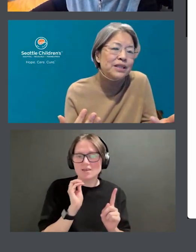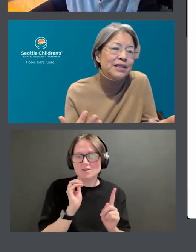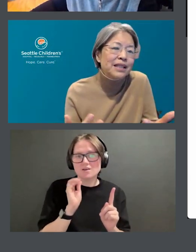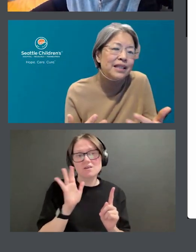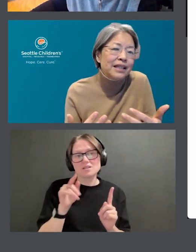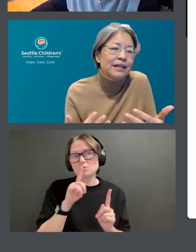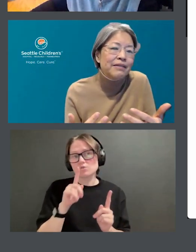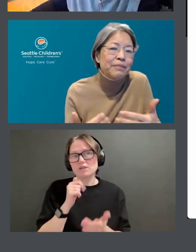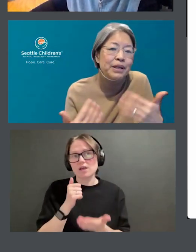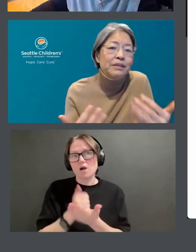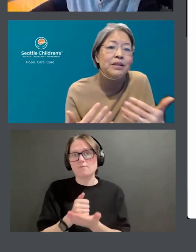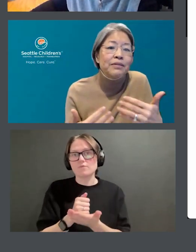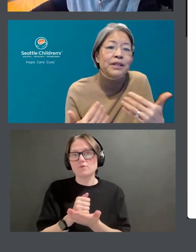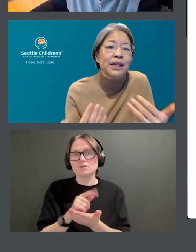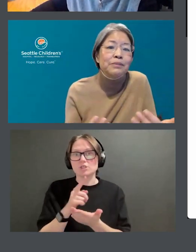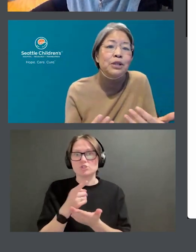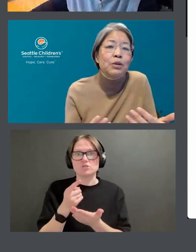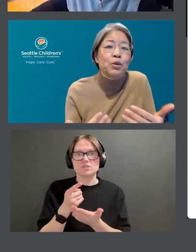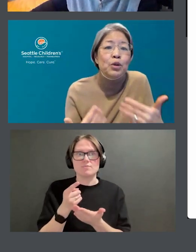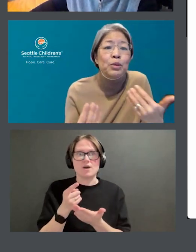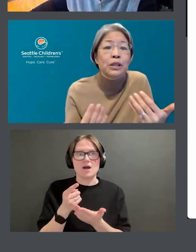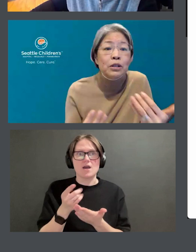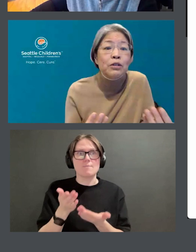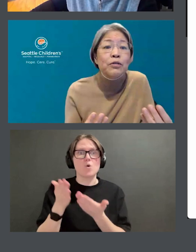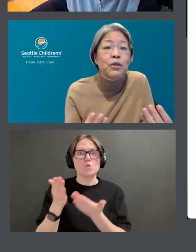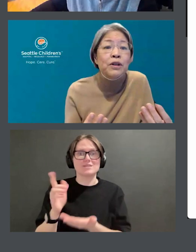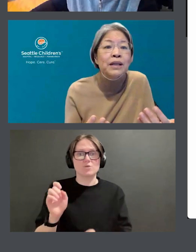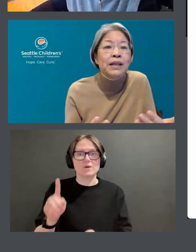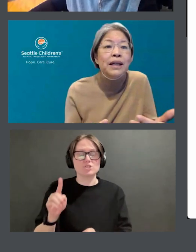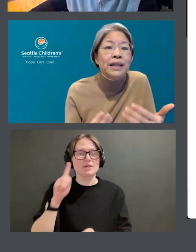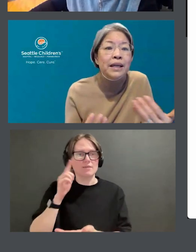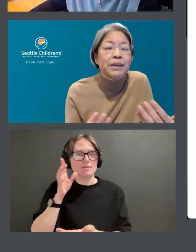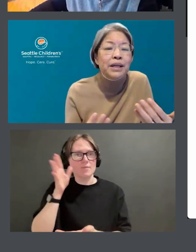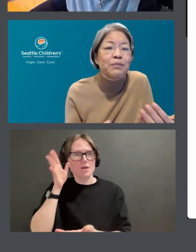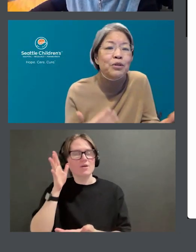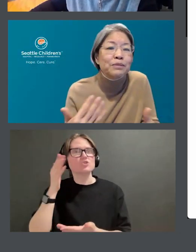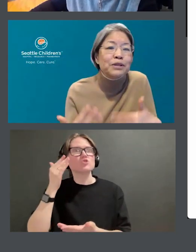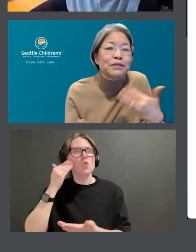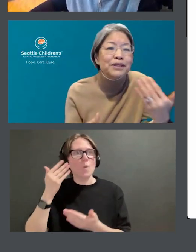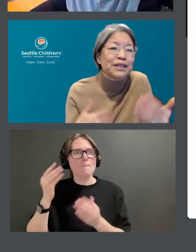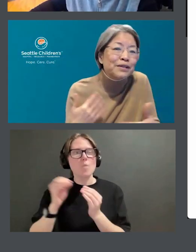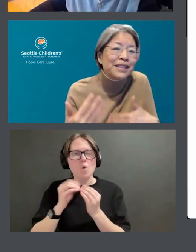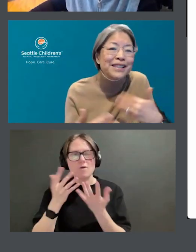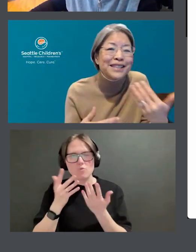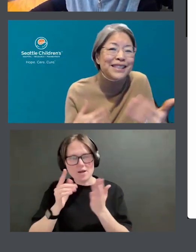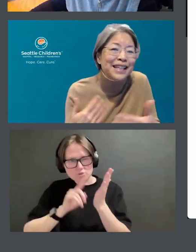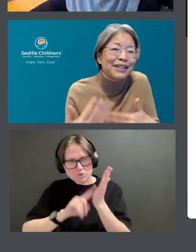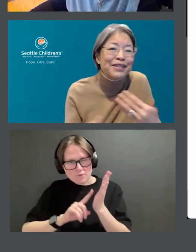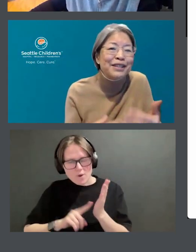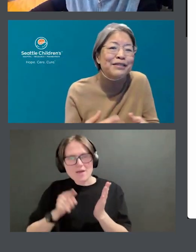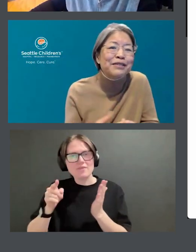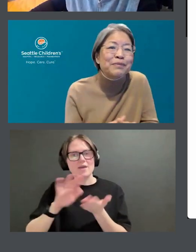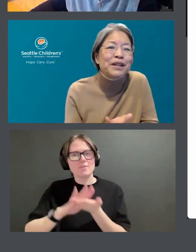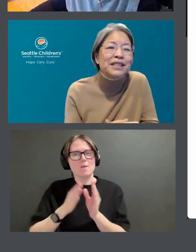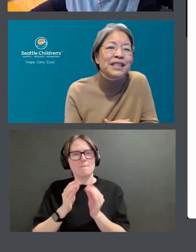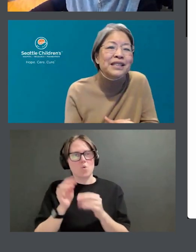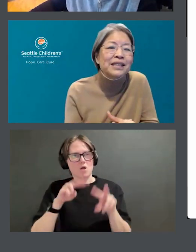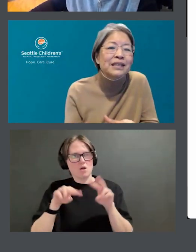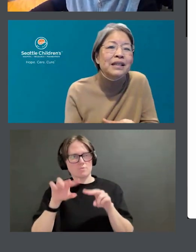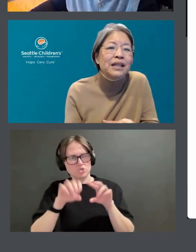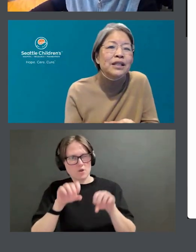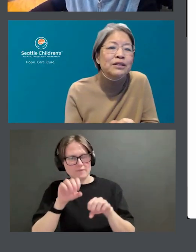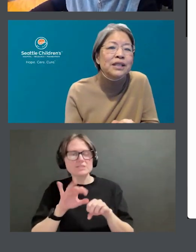by posing the questions, I think the parents oftentimes know more what to look for, and they become more observant. So it is this kind of